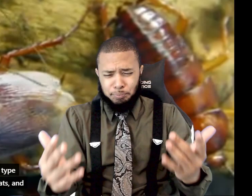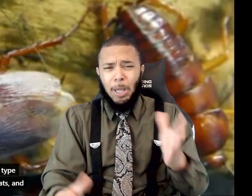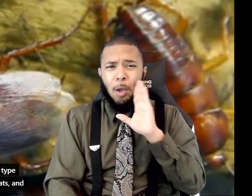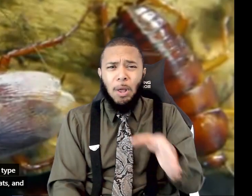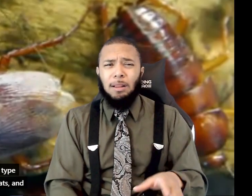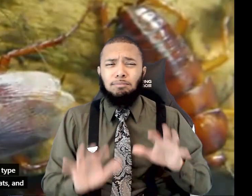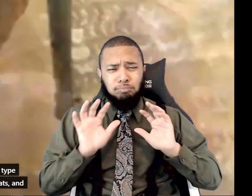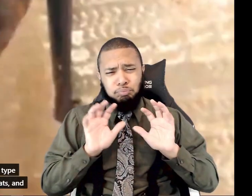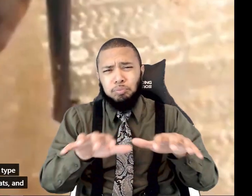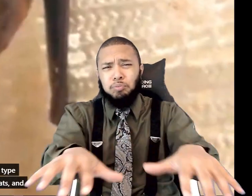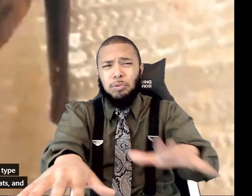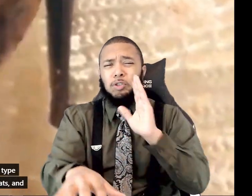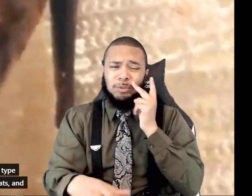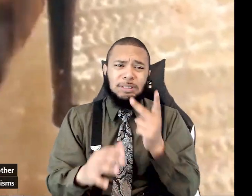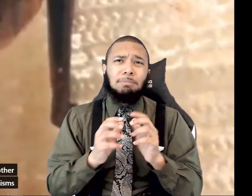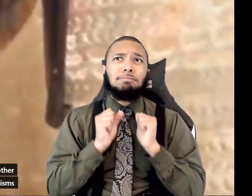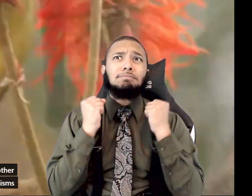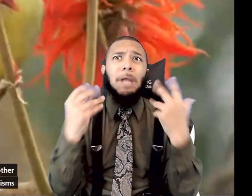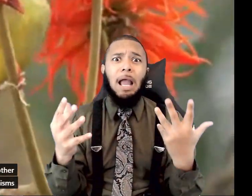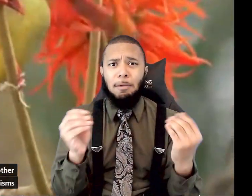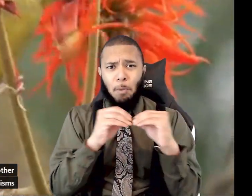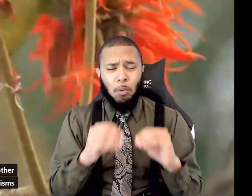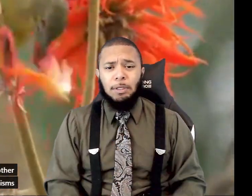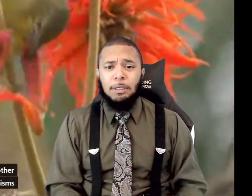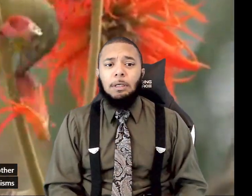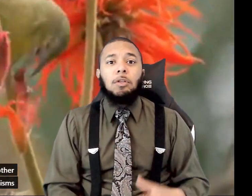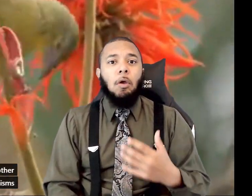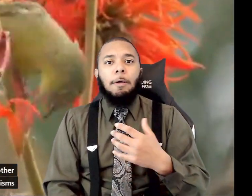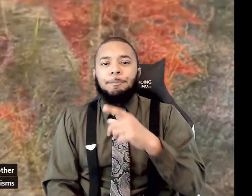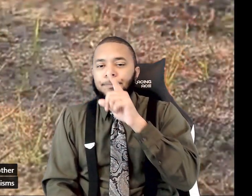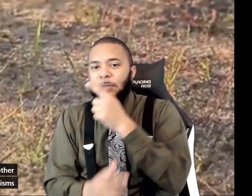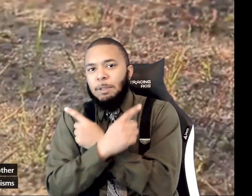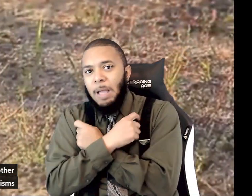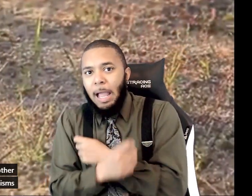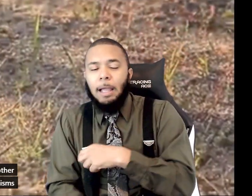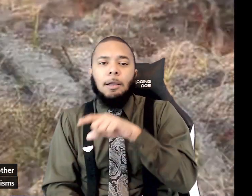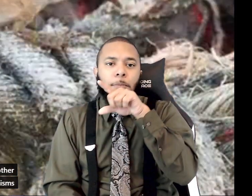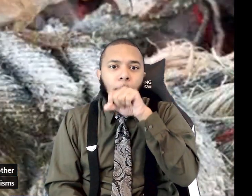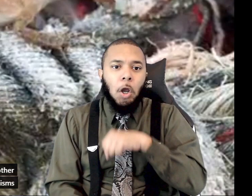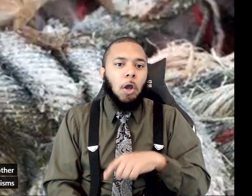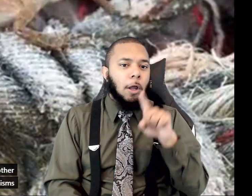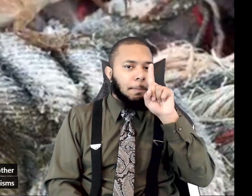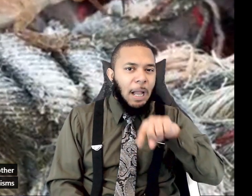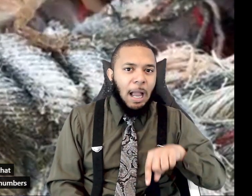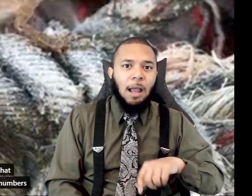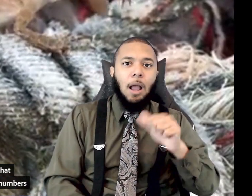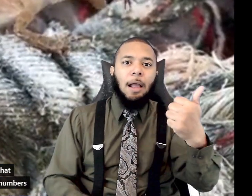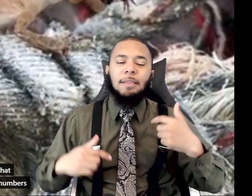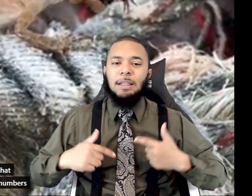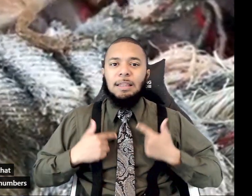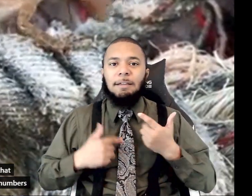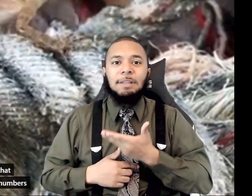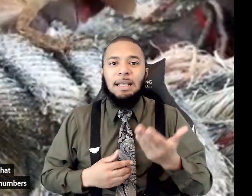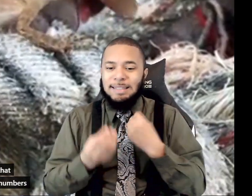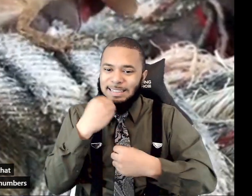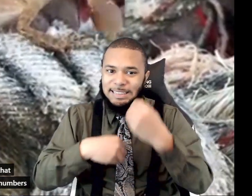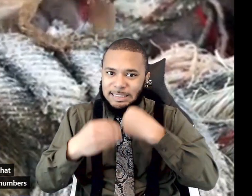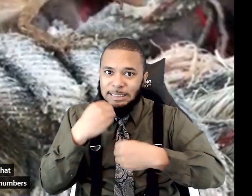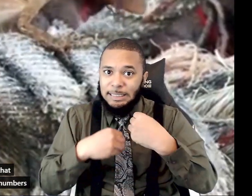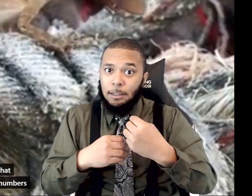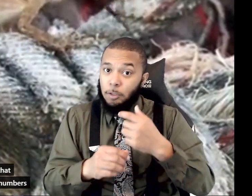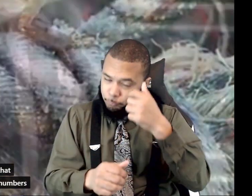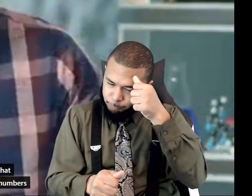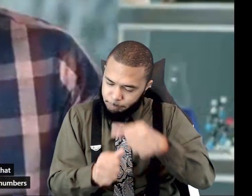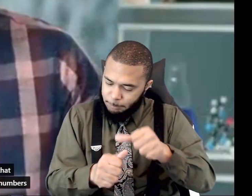of crop anywhere. So we have bats and we have birds and we have other, mice, all kinds of other organisms that are feeding as part of that food